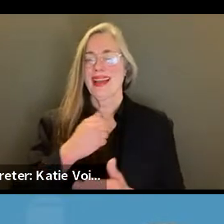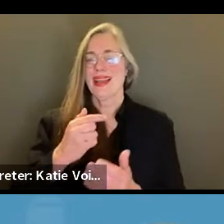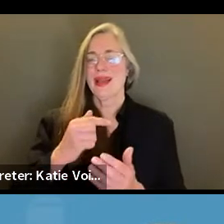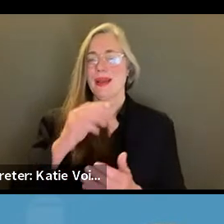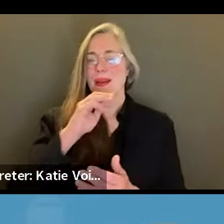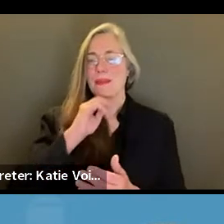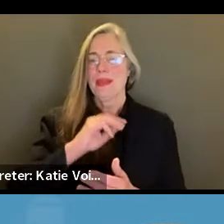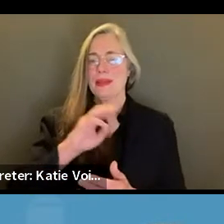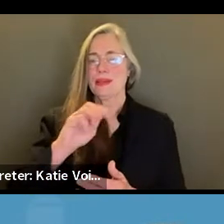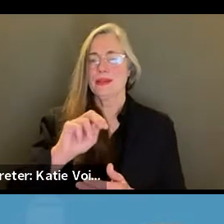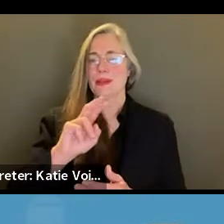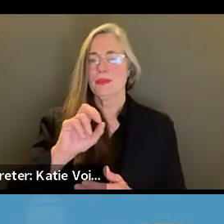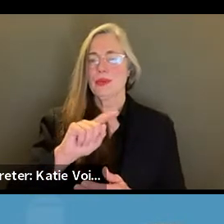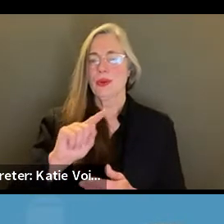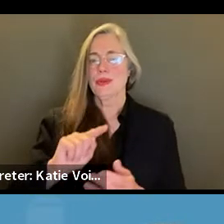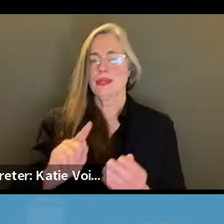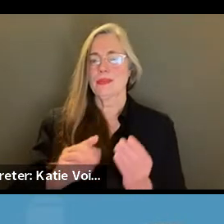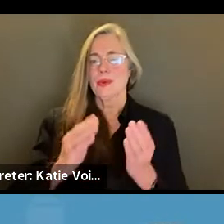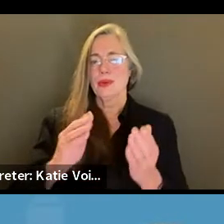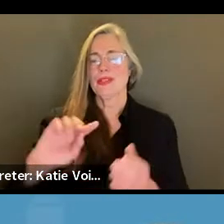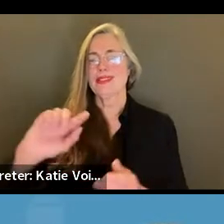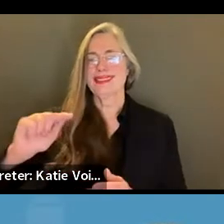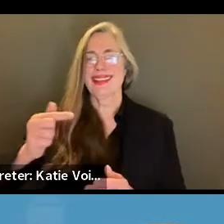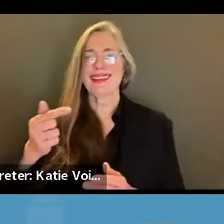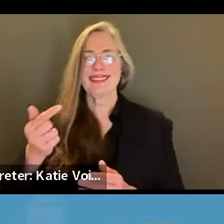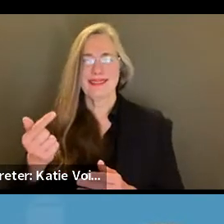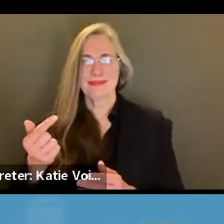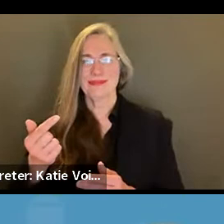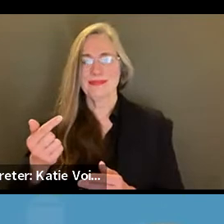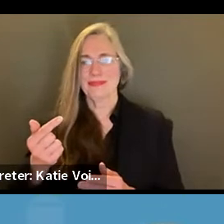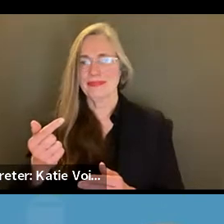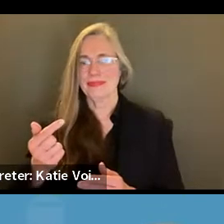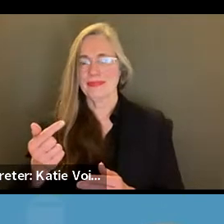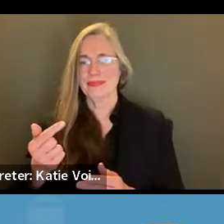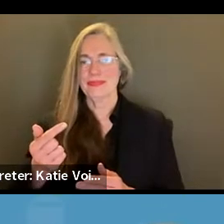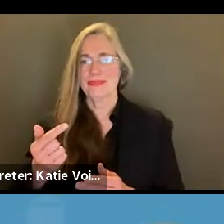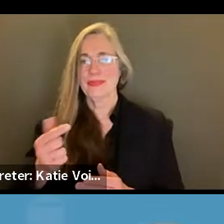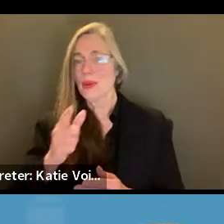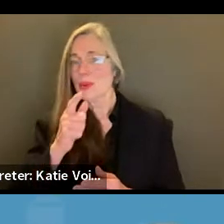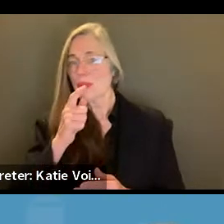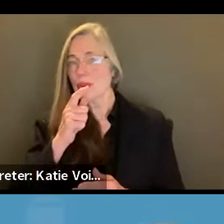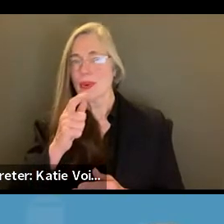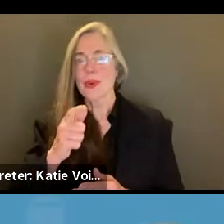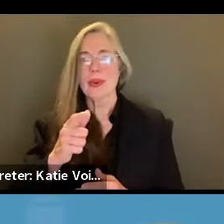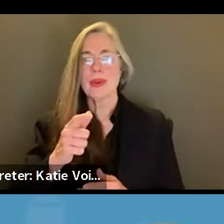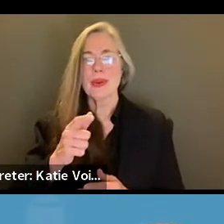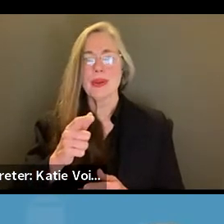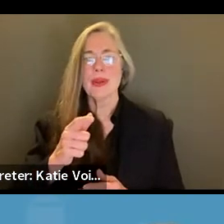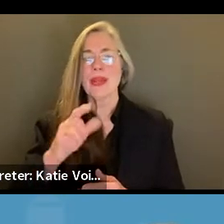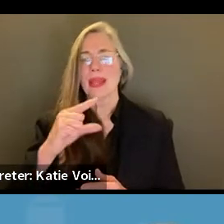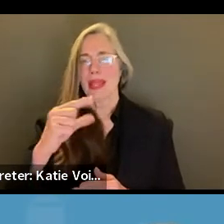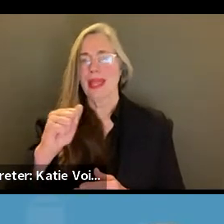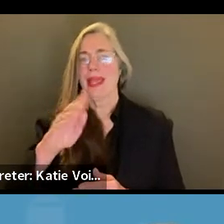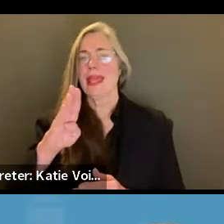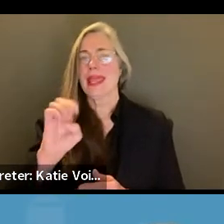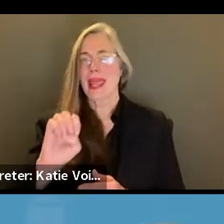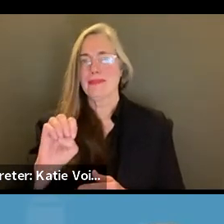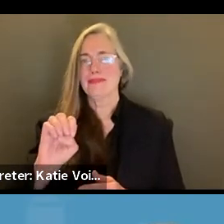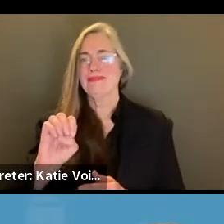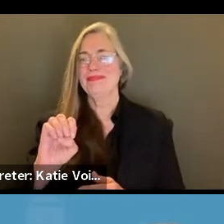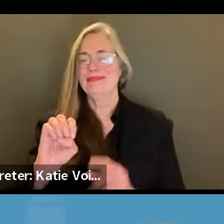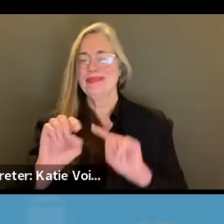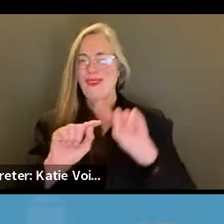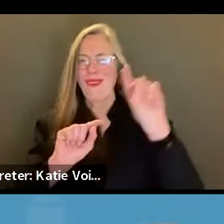Munoz, motion. Do I hear a second? Second, who that? Who said that? Hey. Okay, Yeah. went over